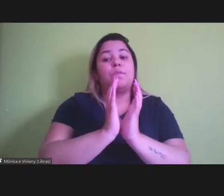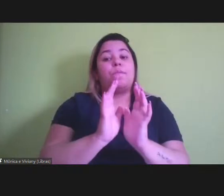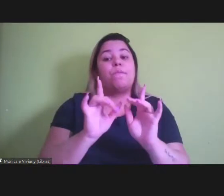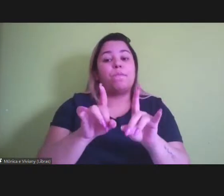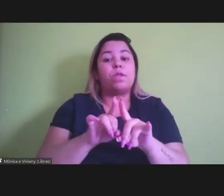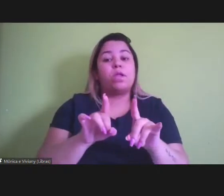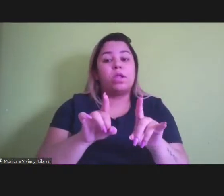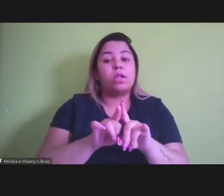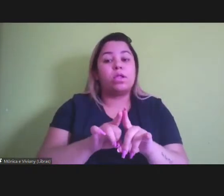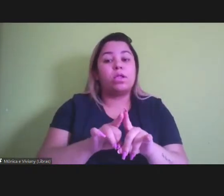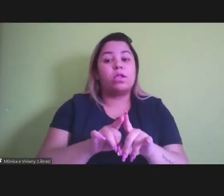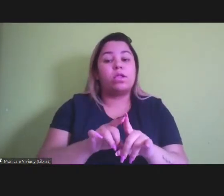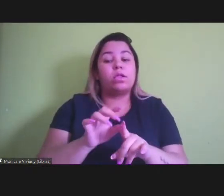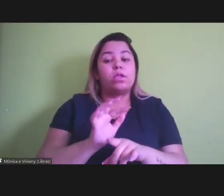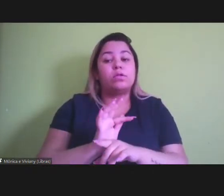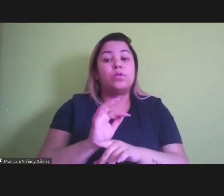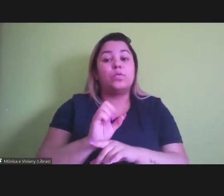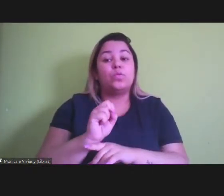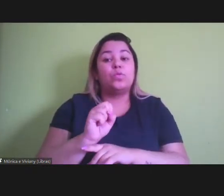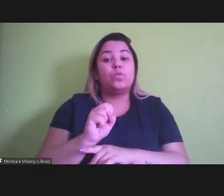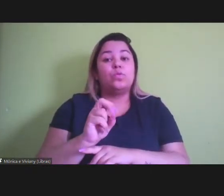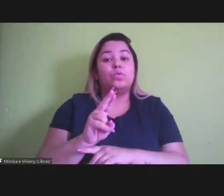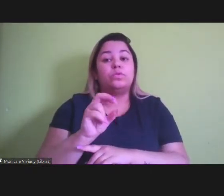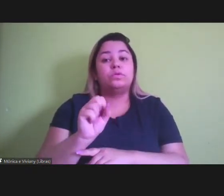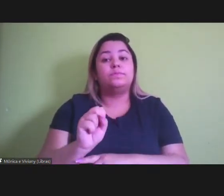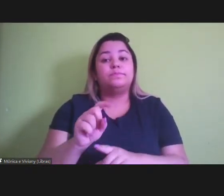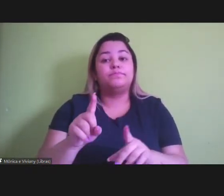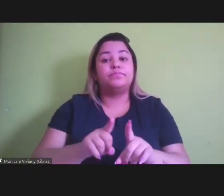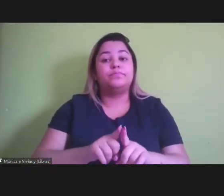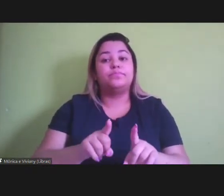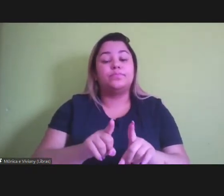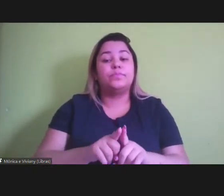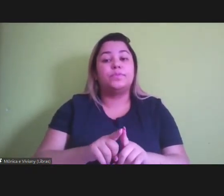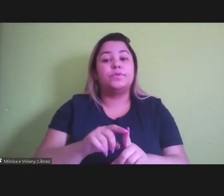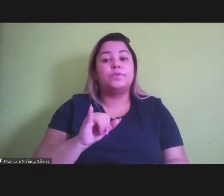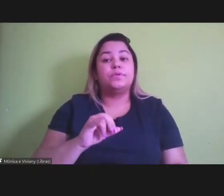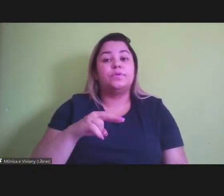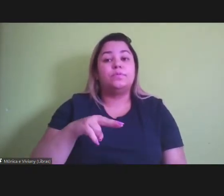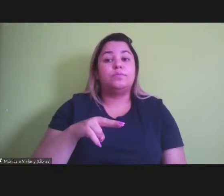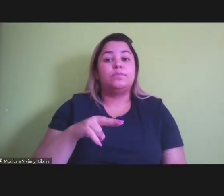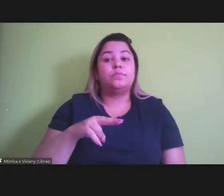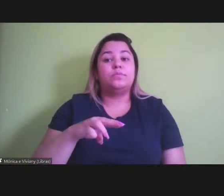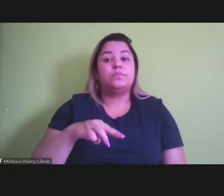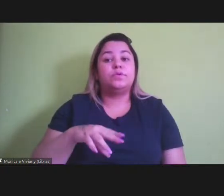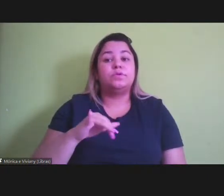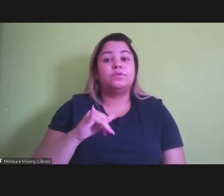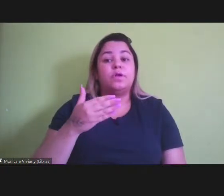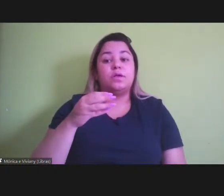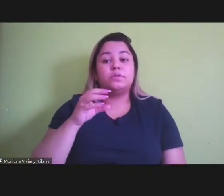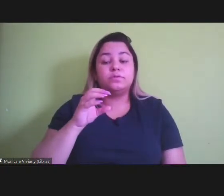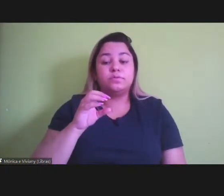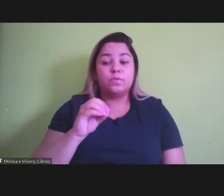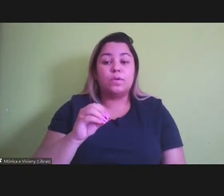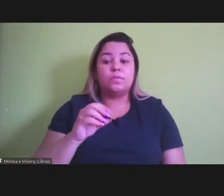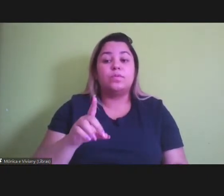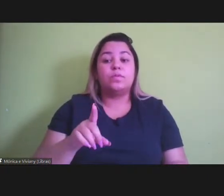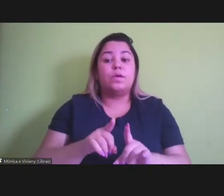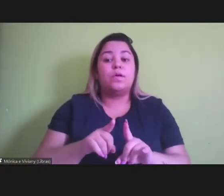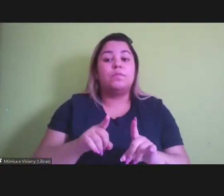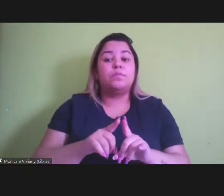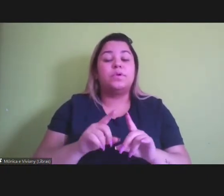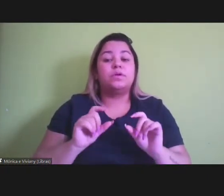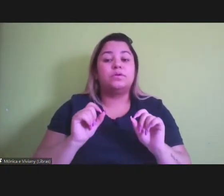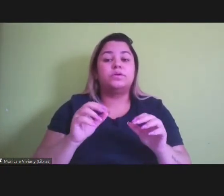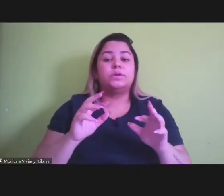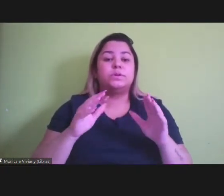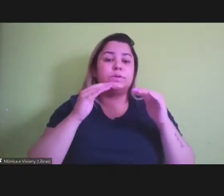our category, with our coordination of courses, reflects a procedure of humanization and care in this area,